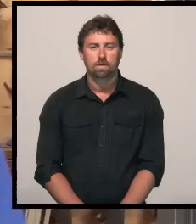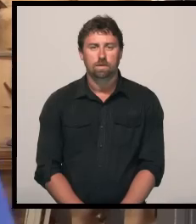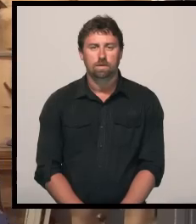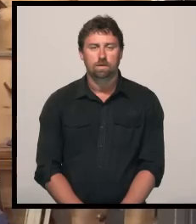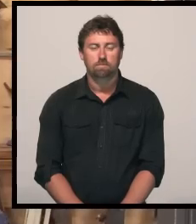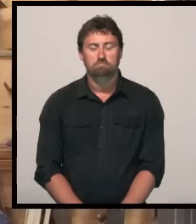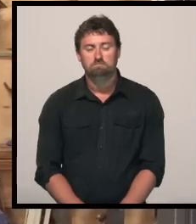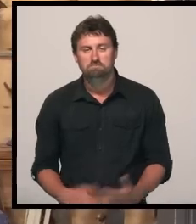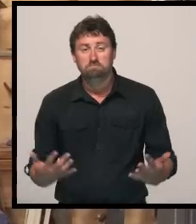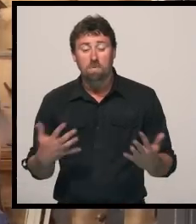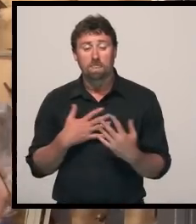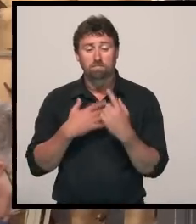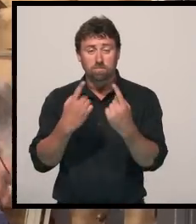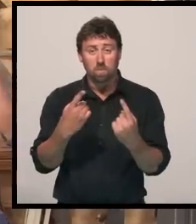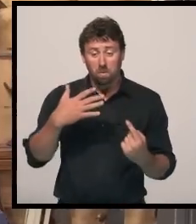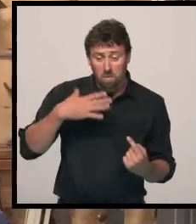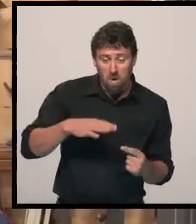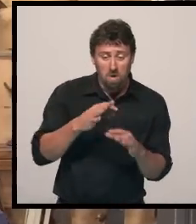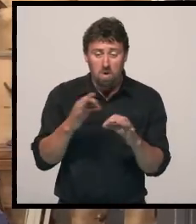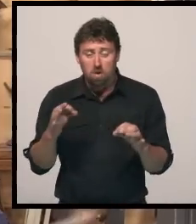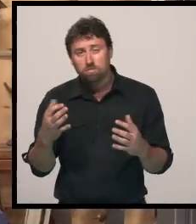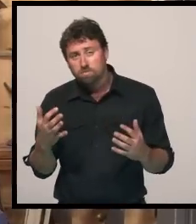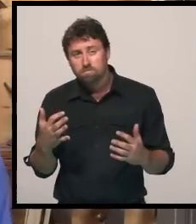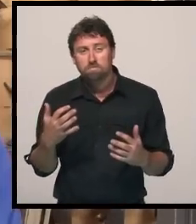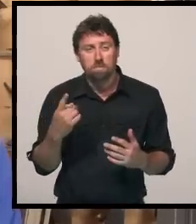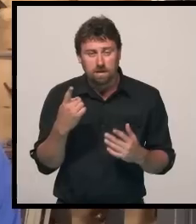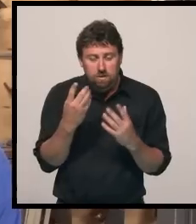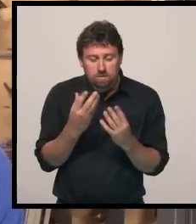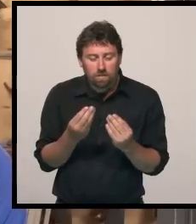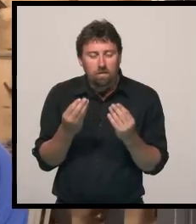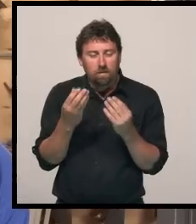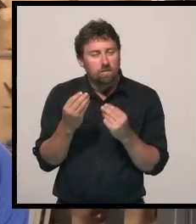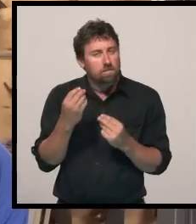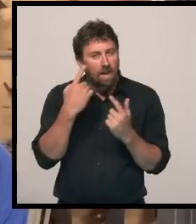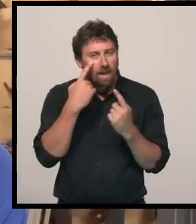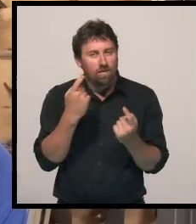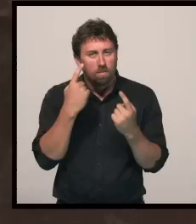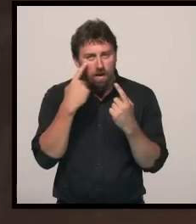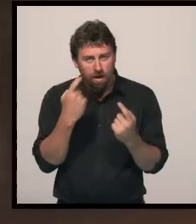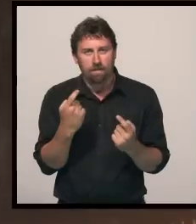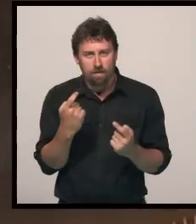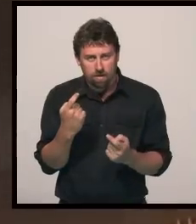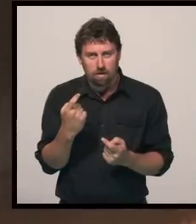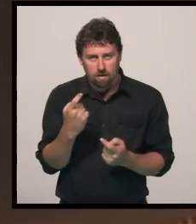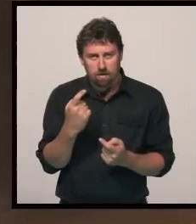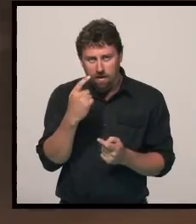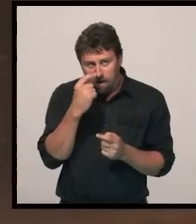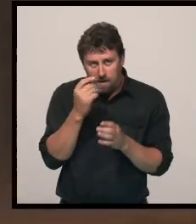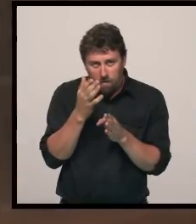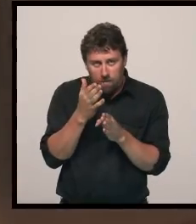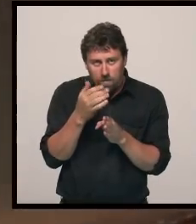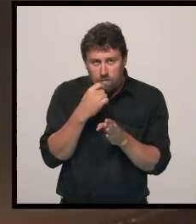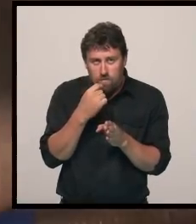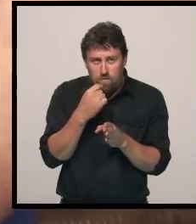Now, if you want to, and you're very gentle, just take that down a little bit